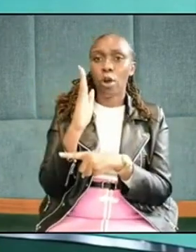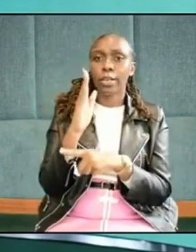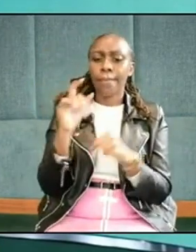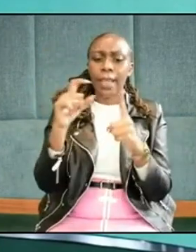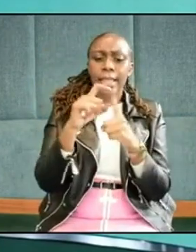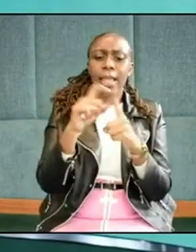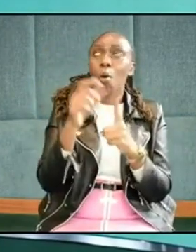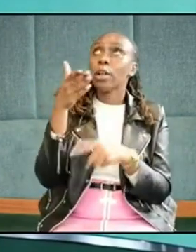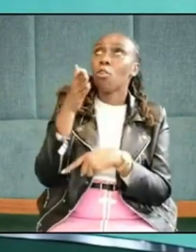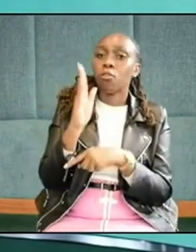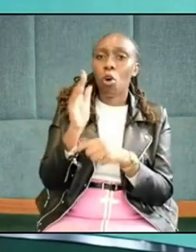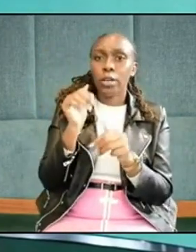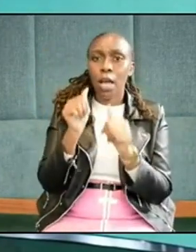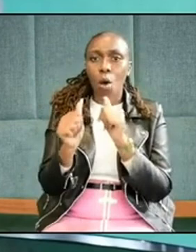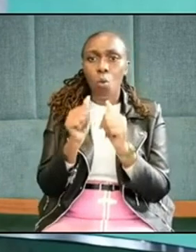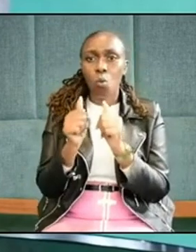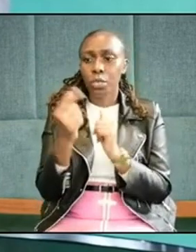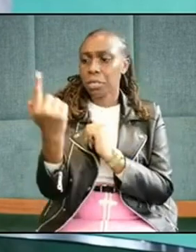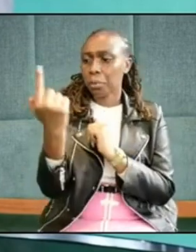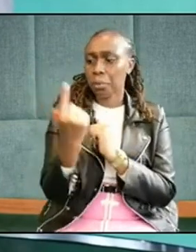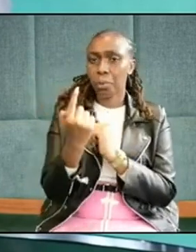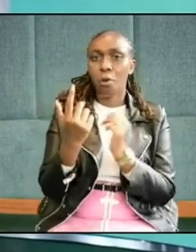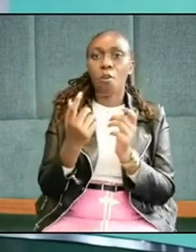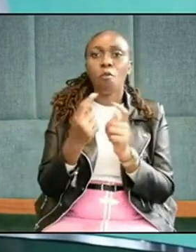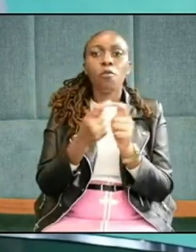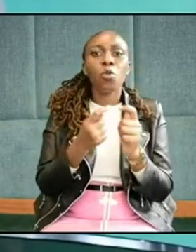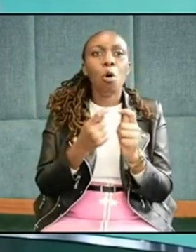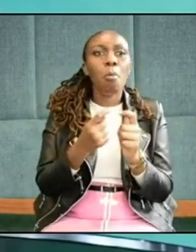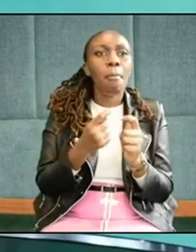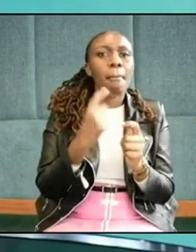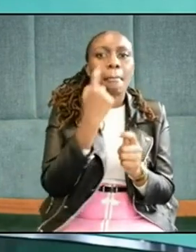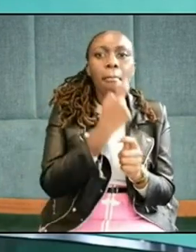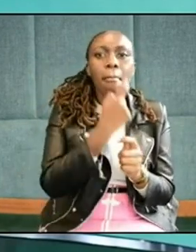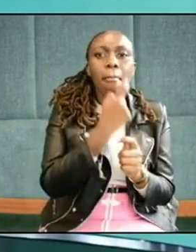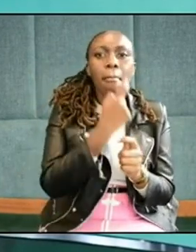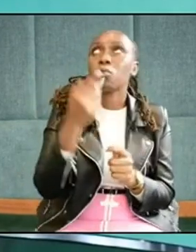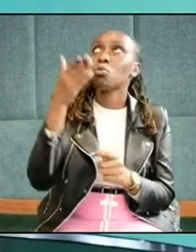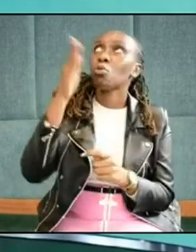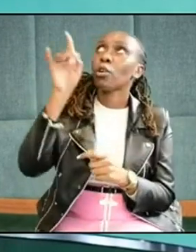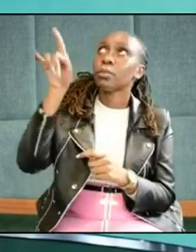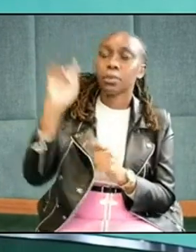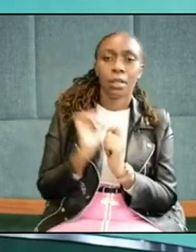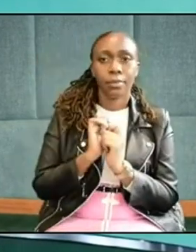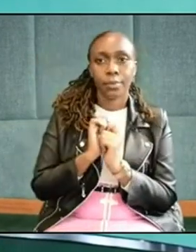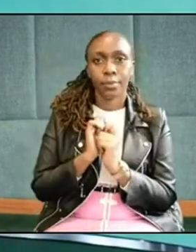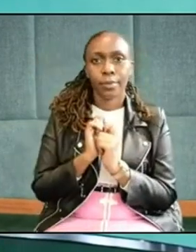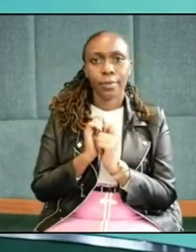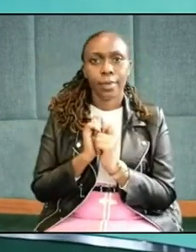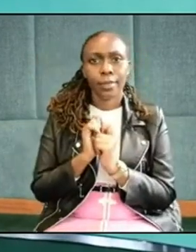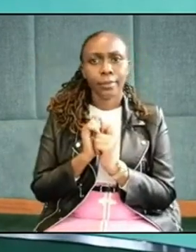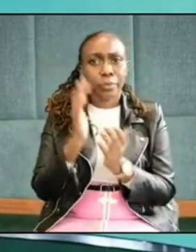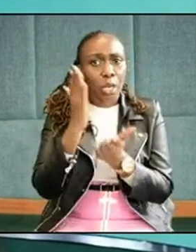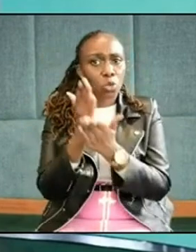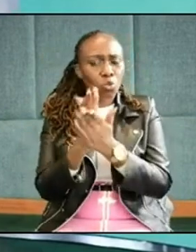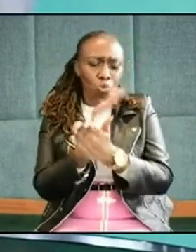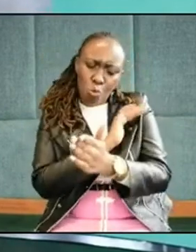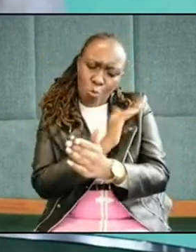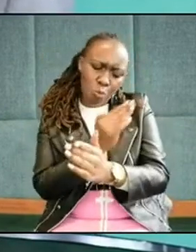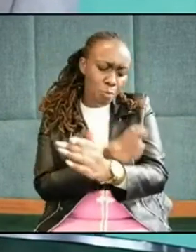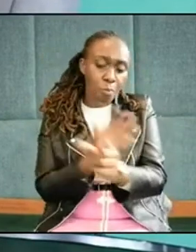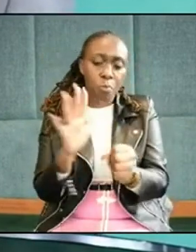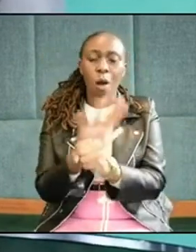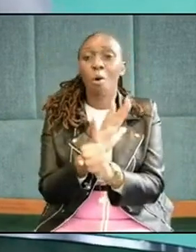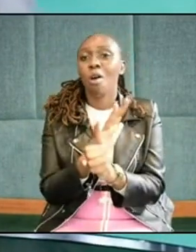the word of God that came from the mouth of God himself. How powerful is this